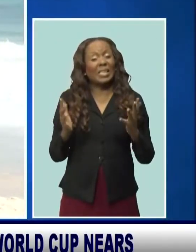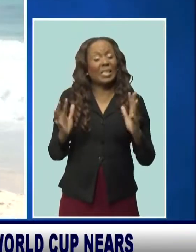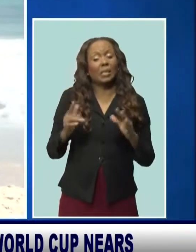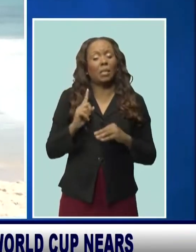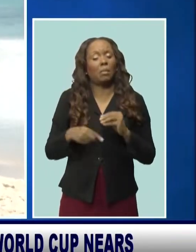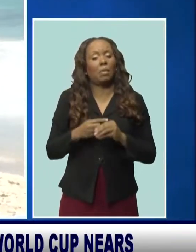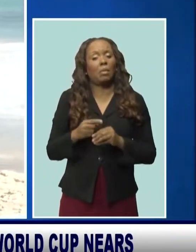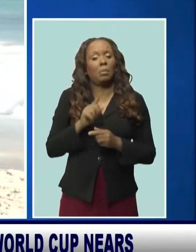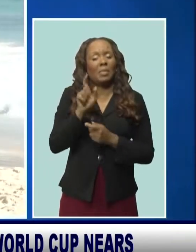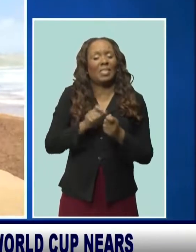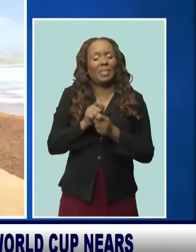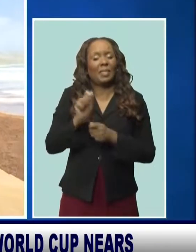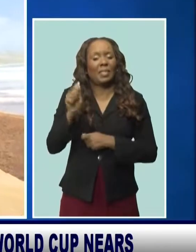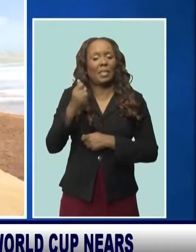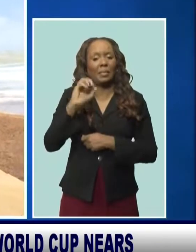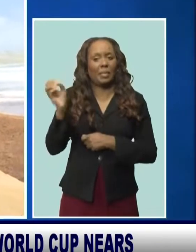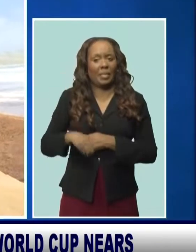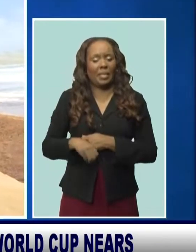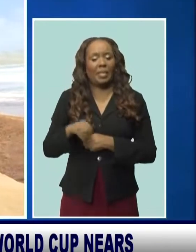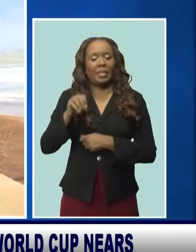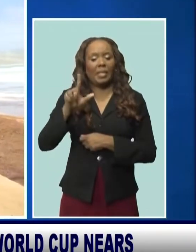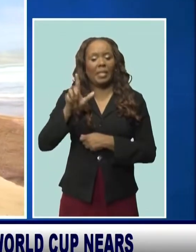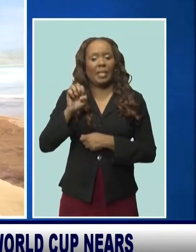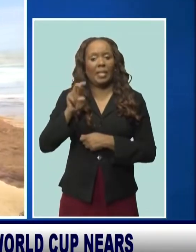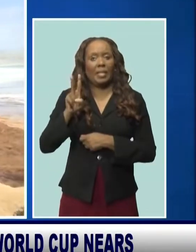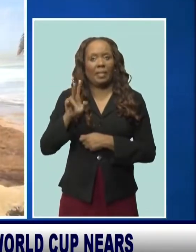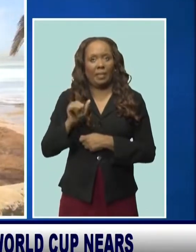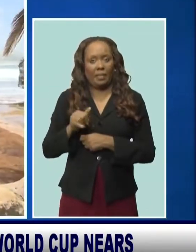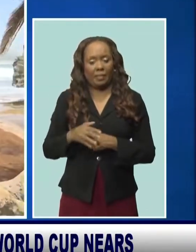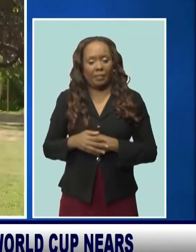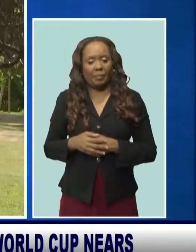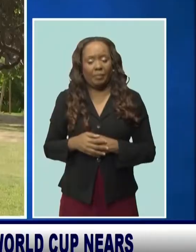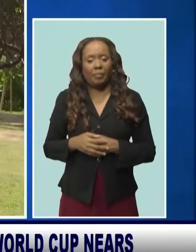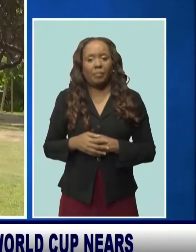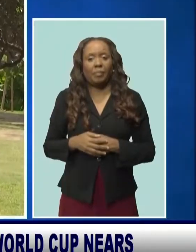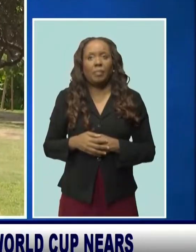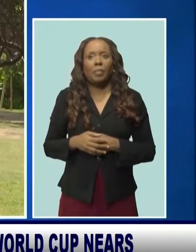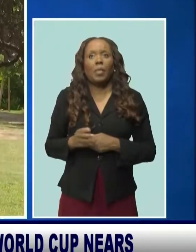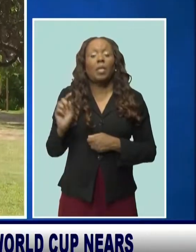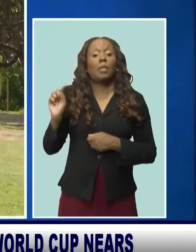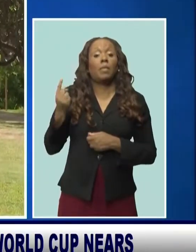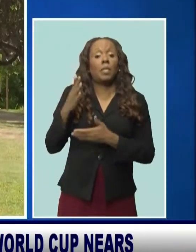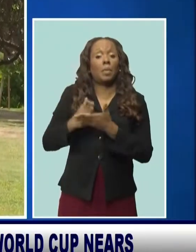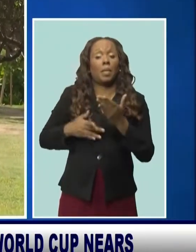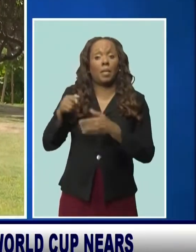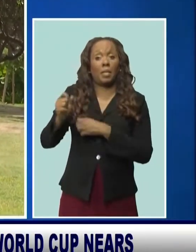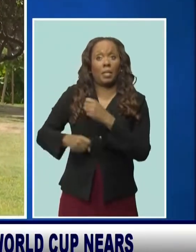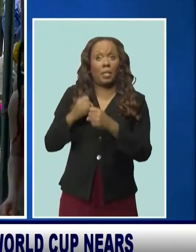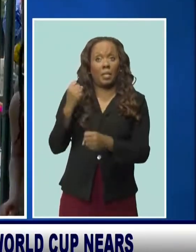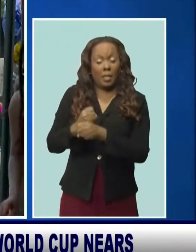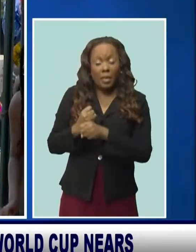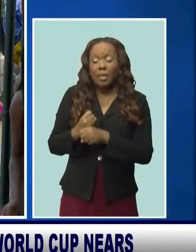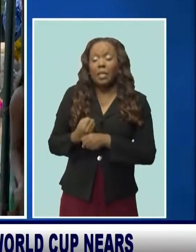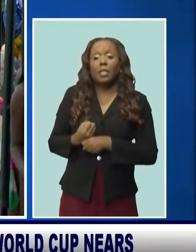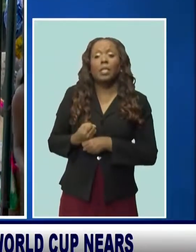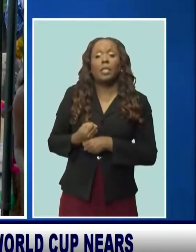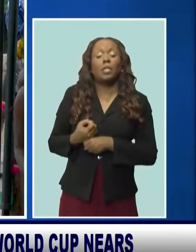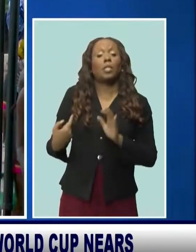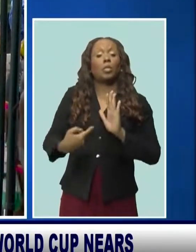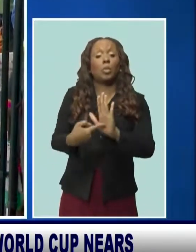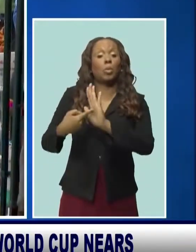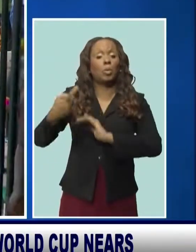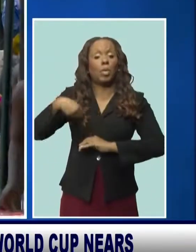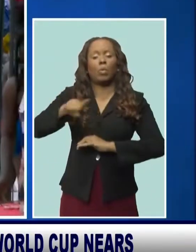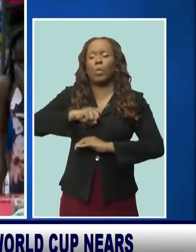that Barbados's rate of recovery in arrivals for the first quarter is also consistent with a region that witnessed a tremendously